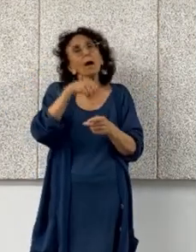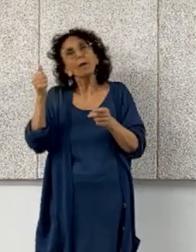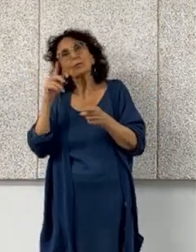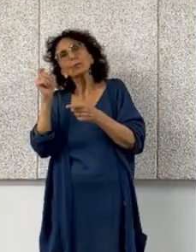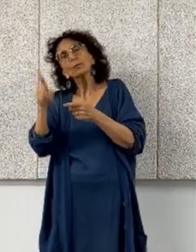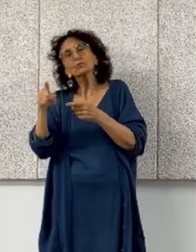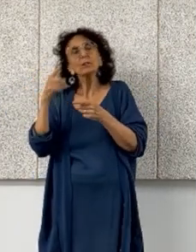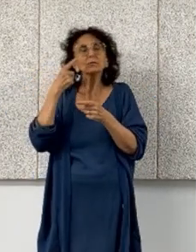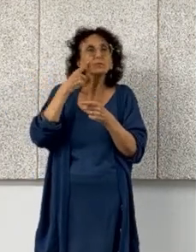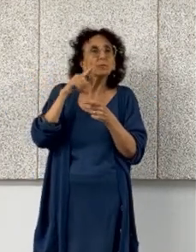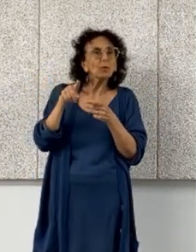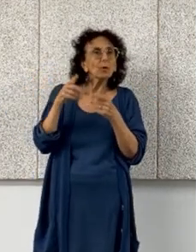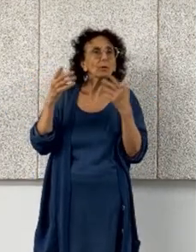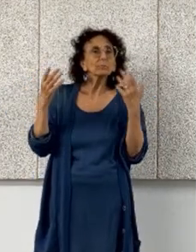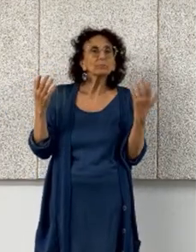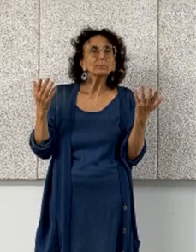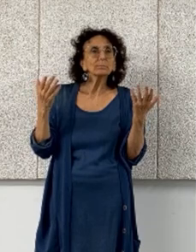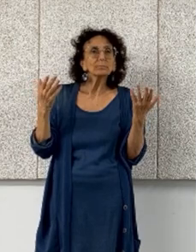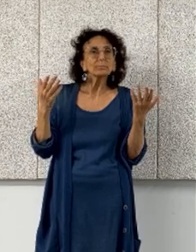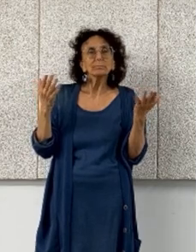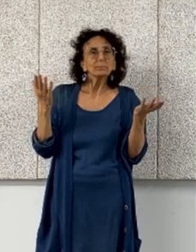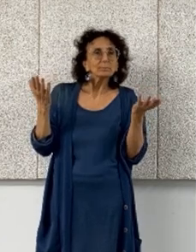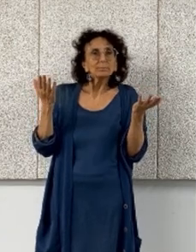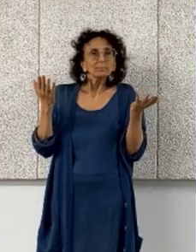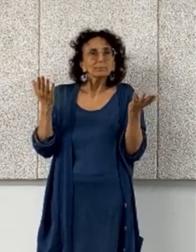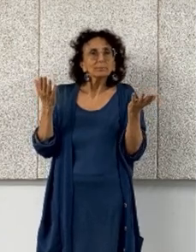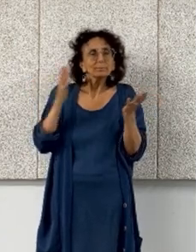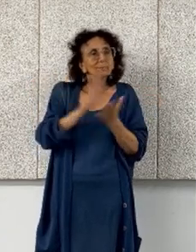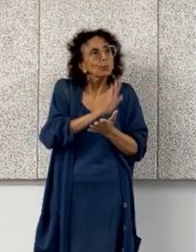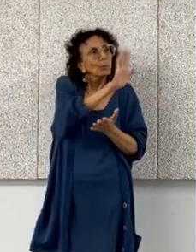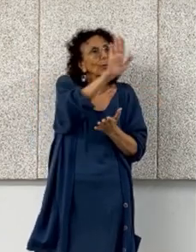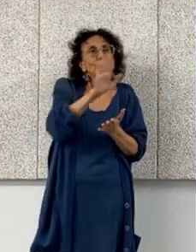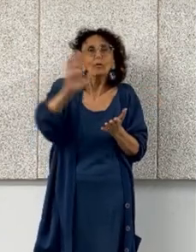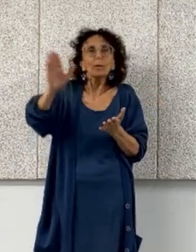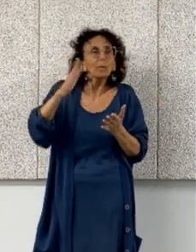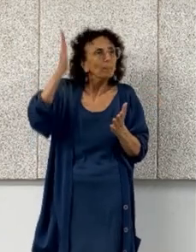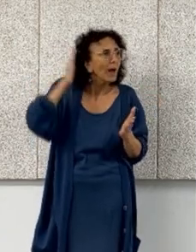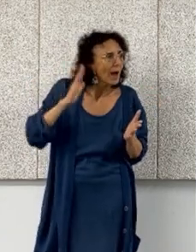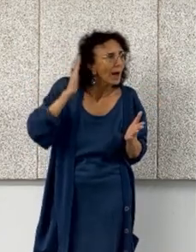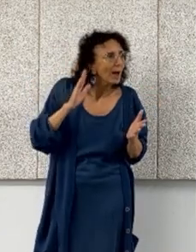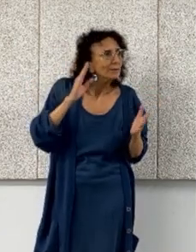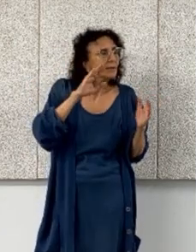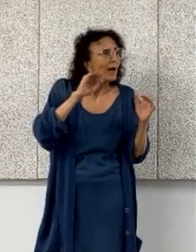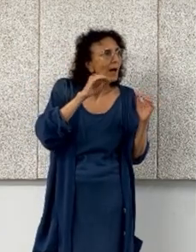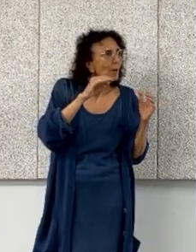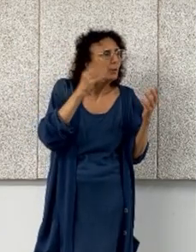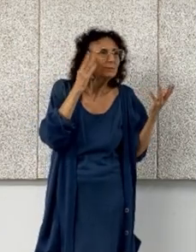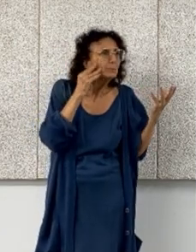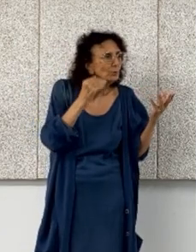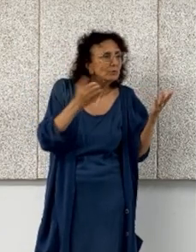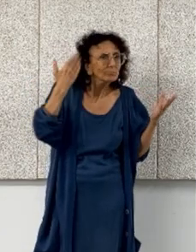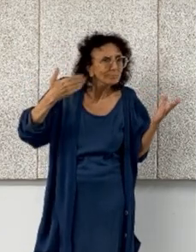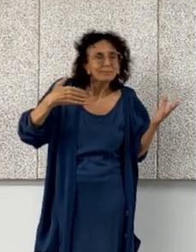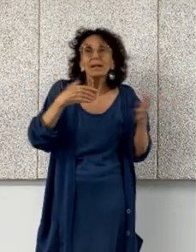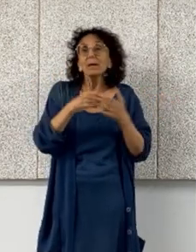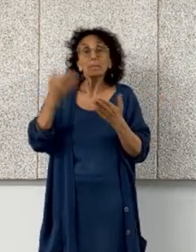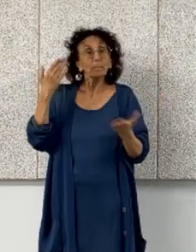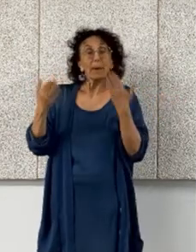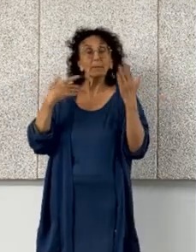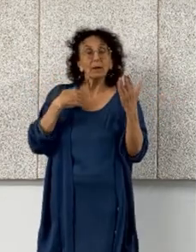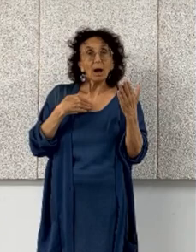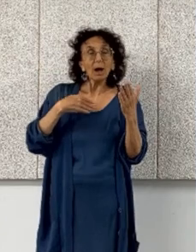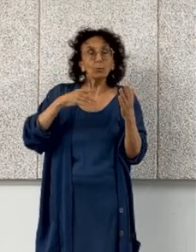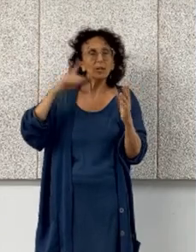that are focused on kind of like people's pasts and where they've been. I might ask a question